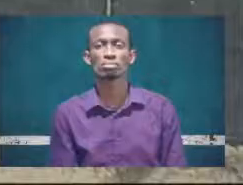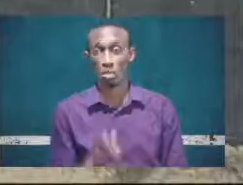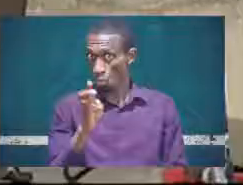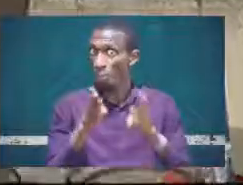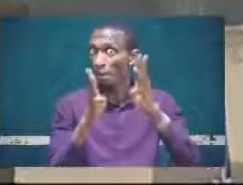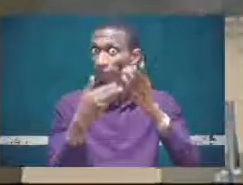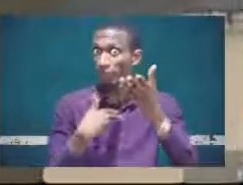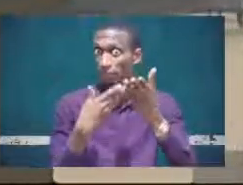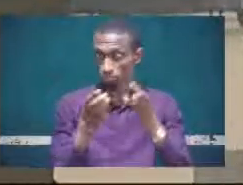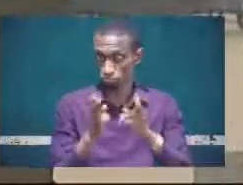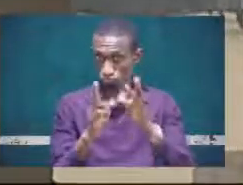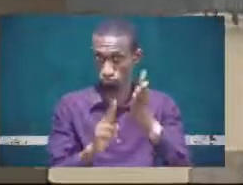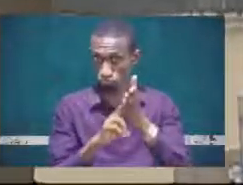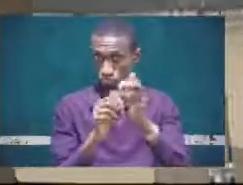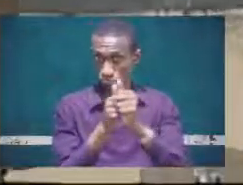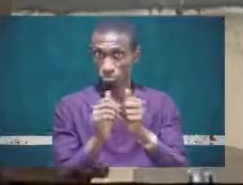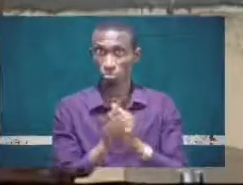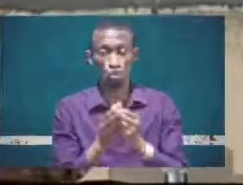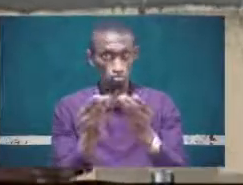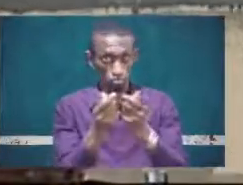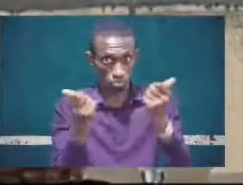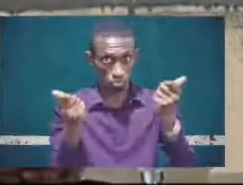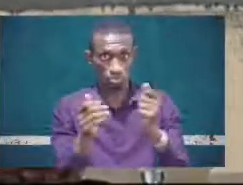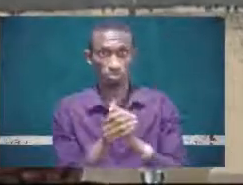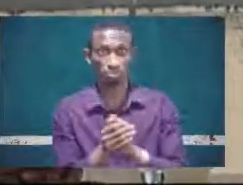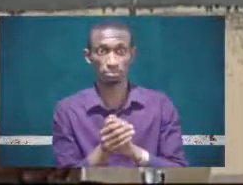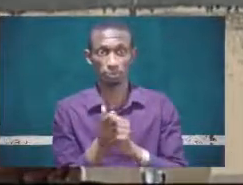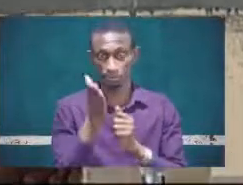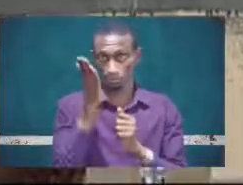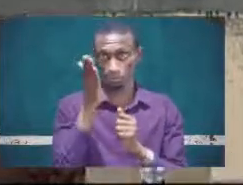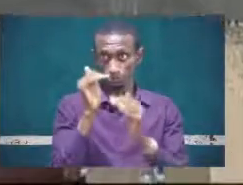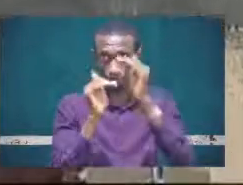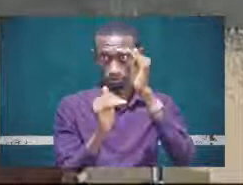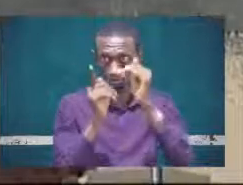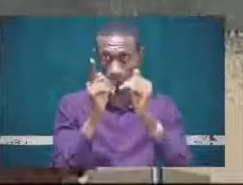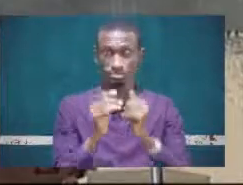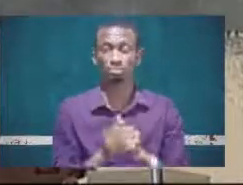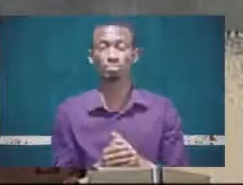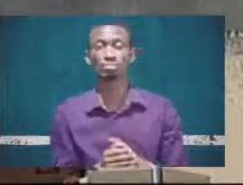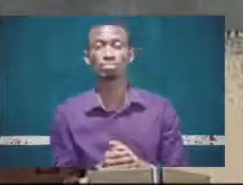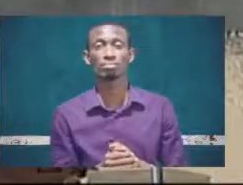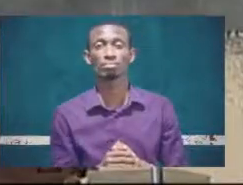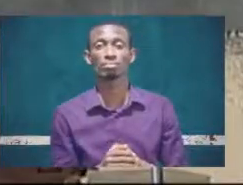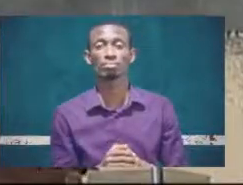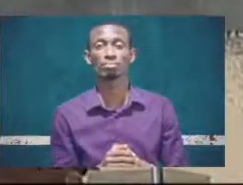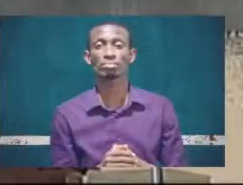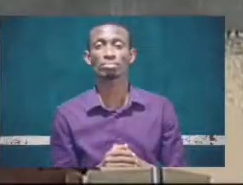method of solving such kind of inequality